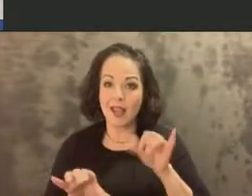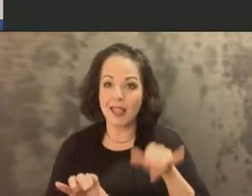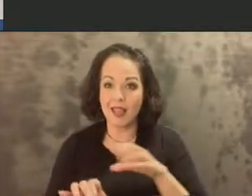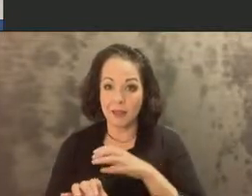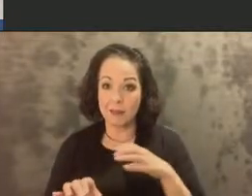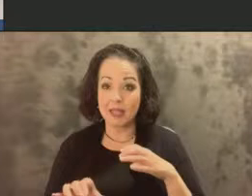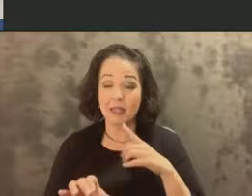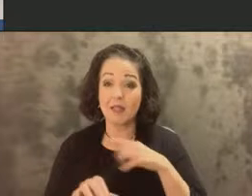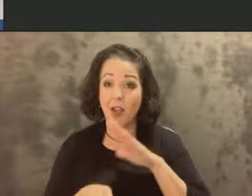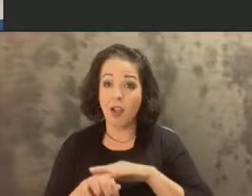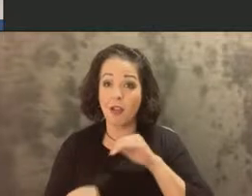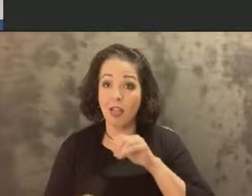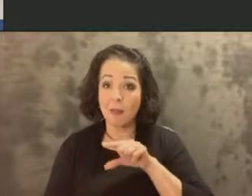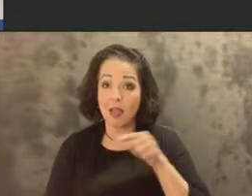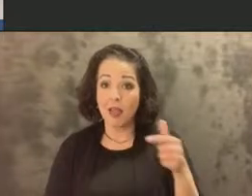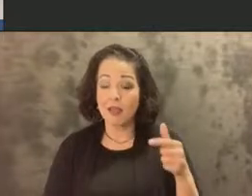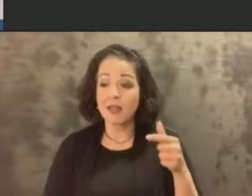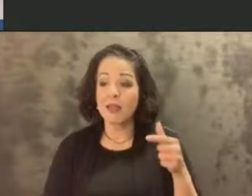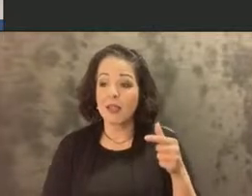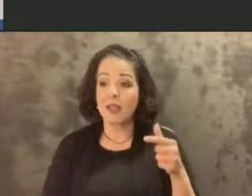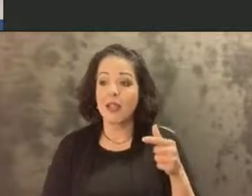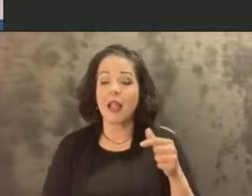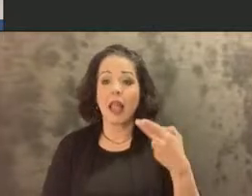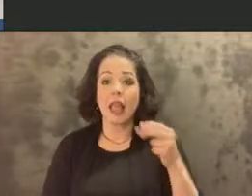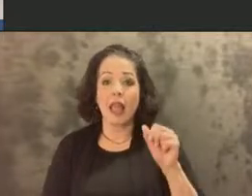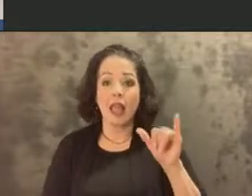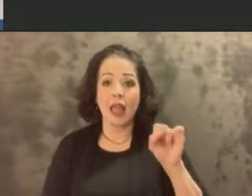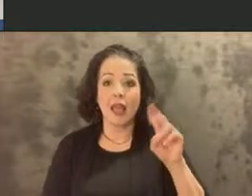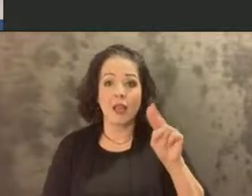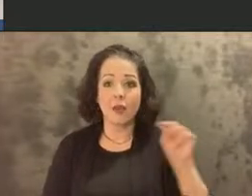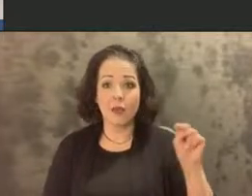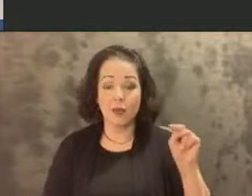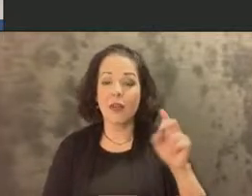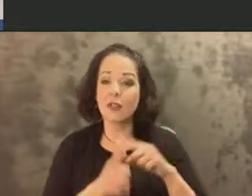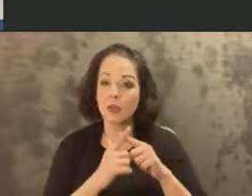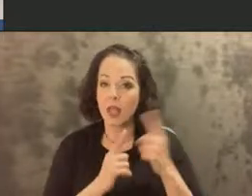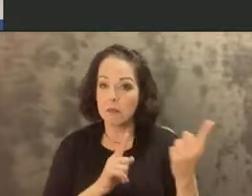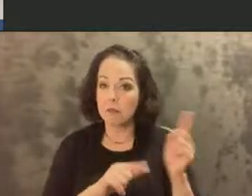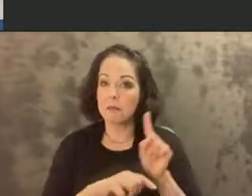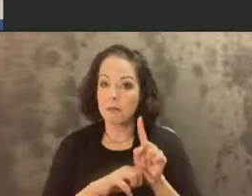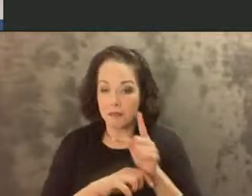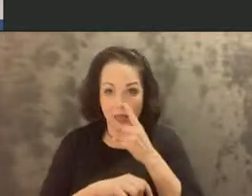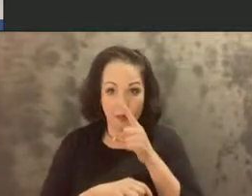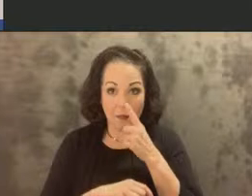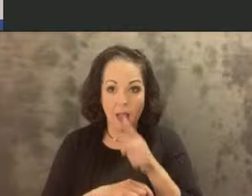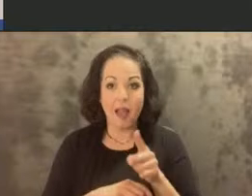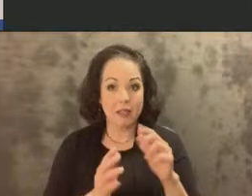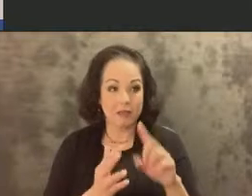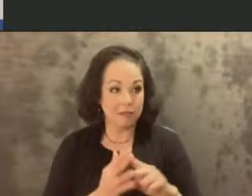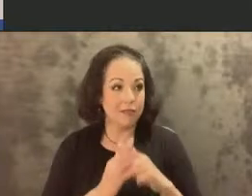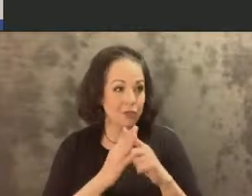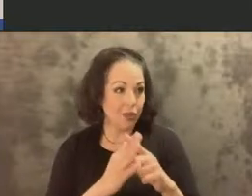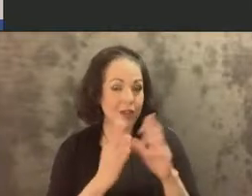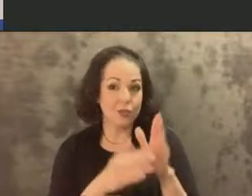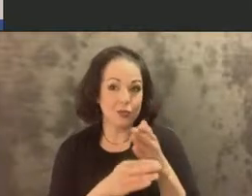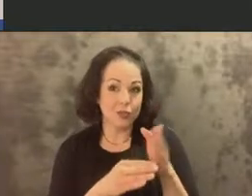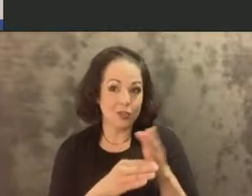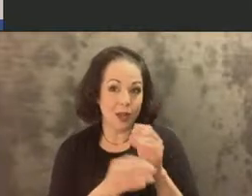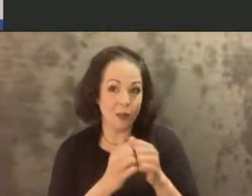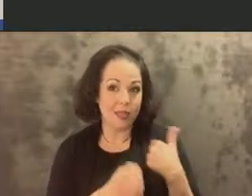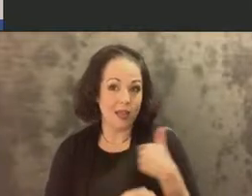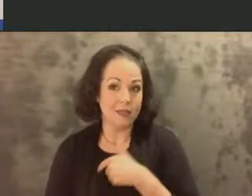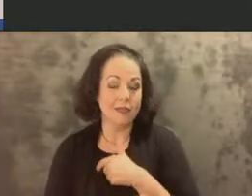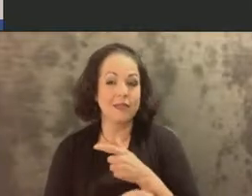call upon Ms. Heyang, to come in and share with us